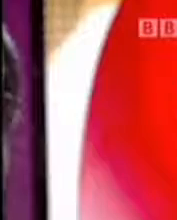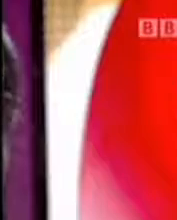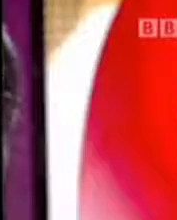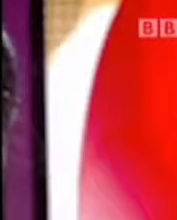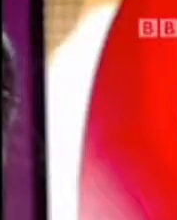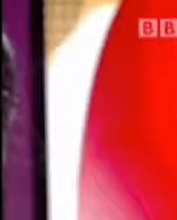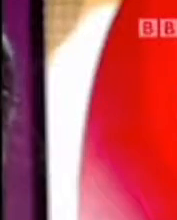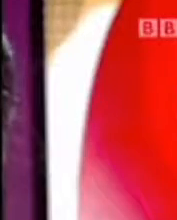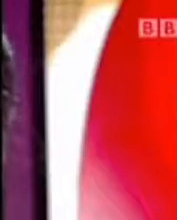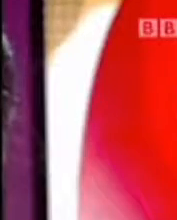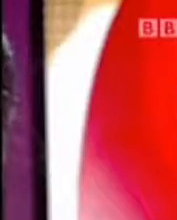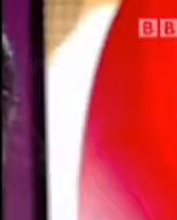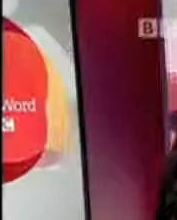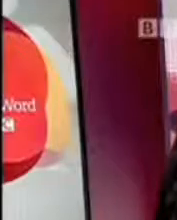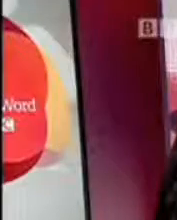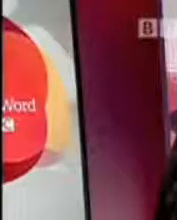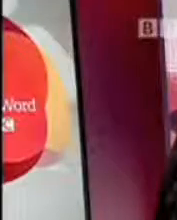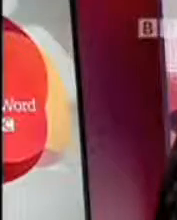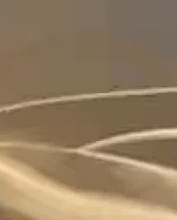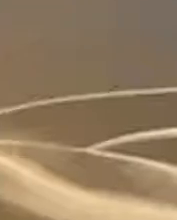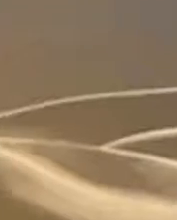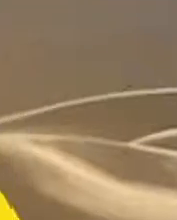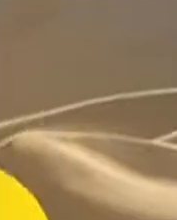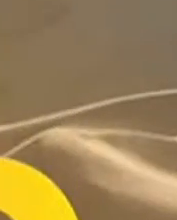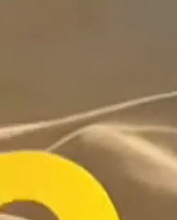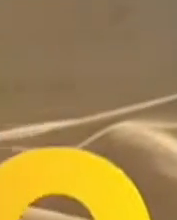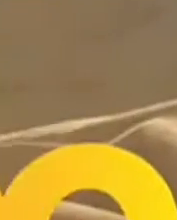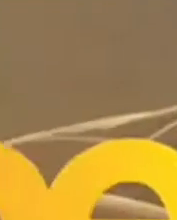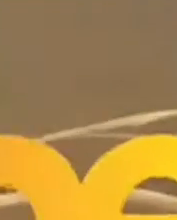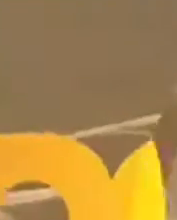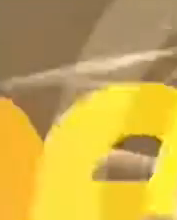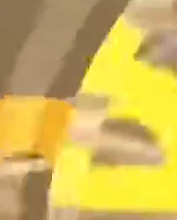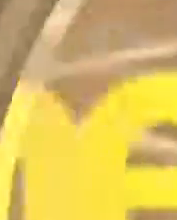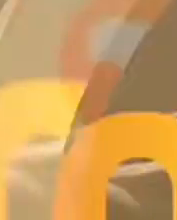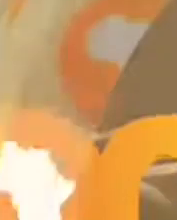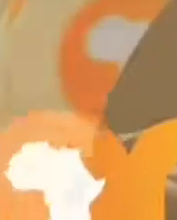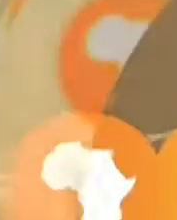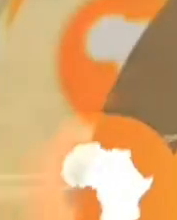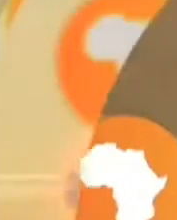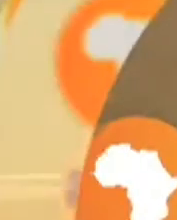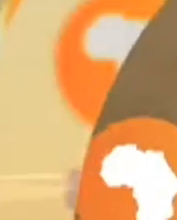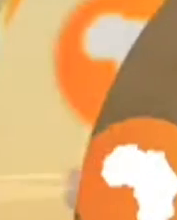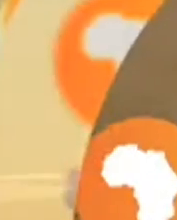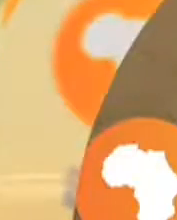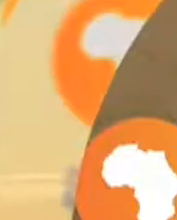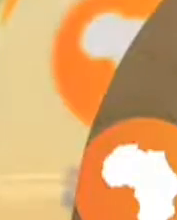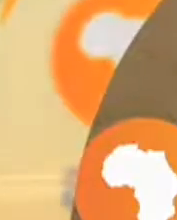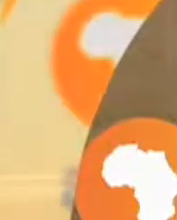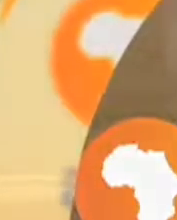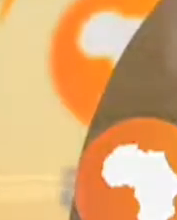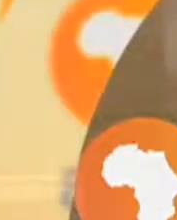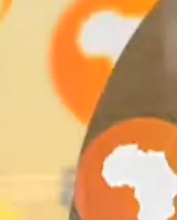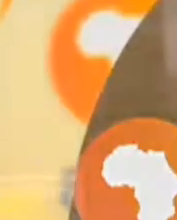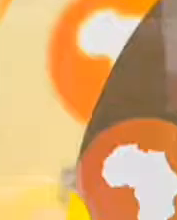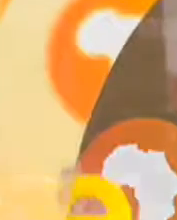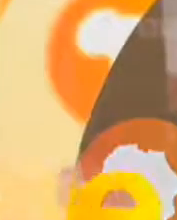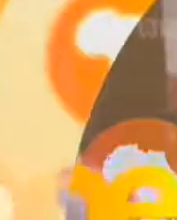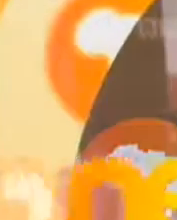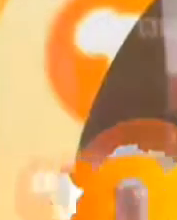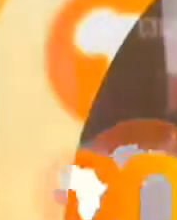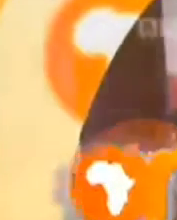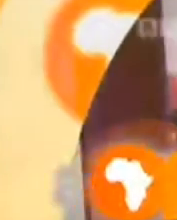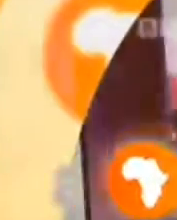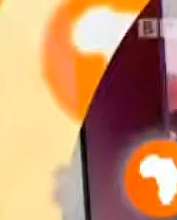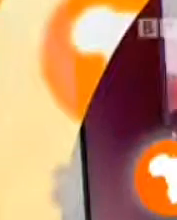my story was to say, you know, you may have gone through something, a traumatic experience. You